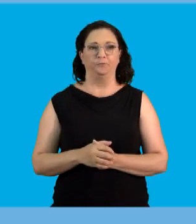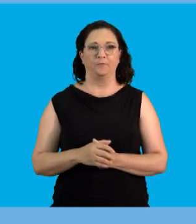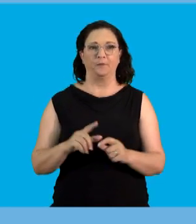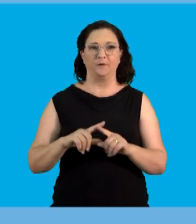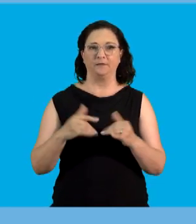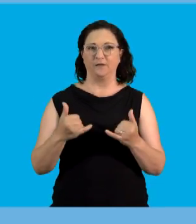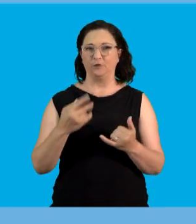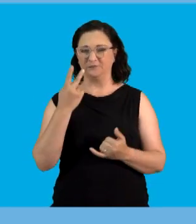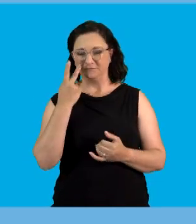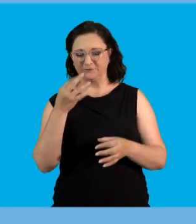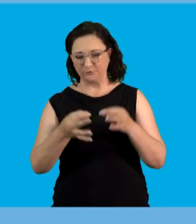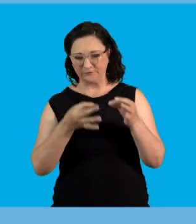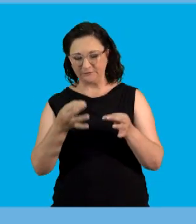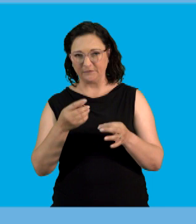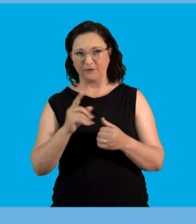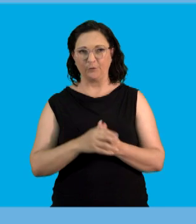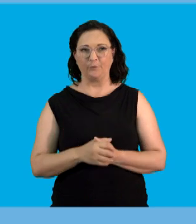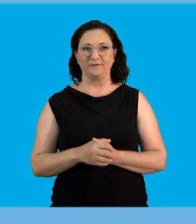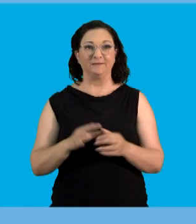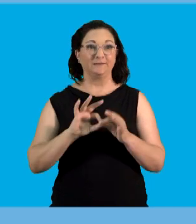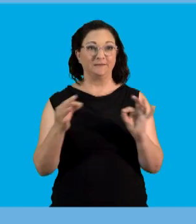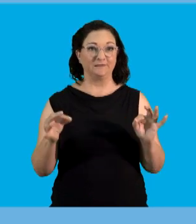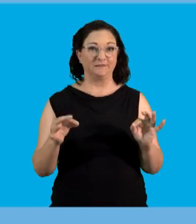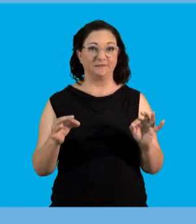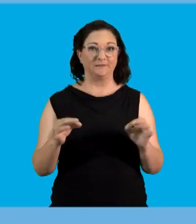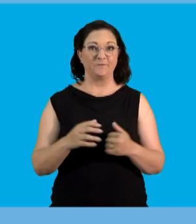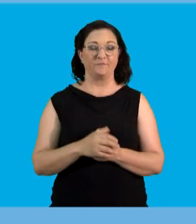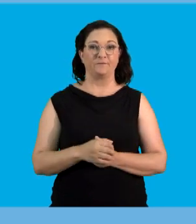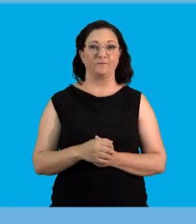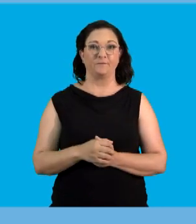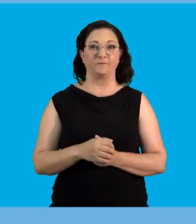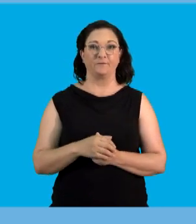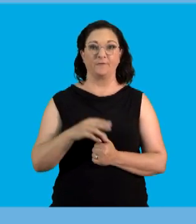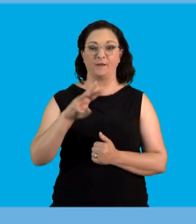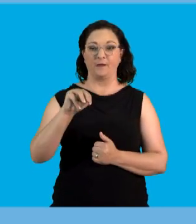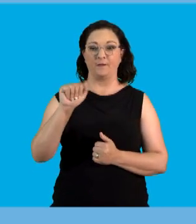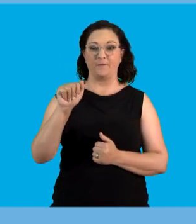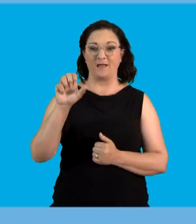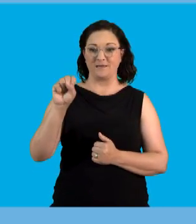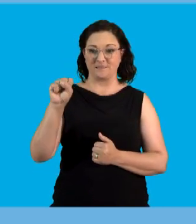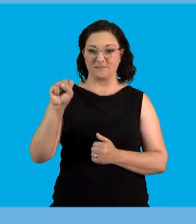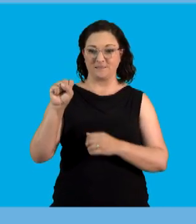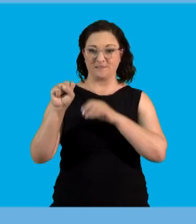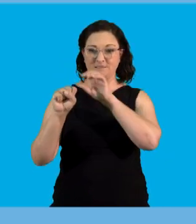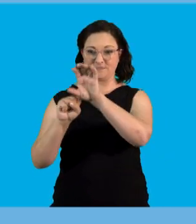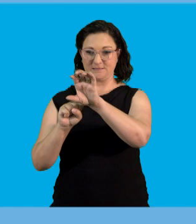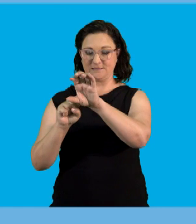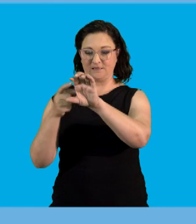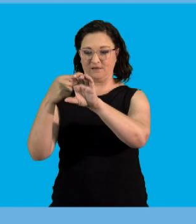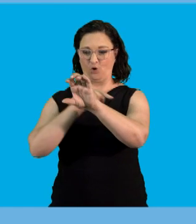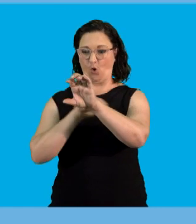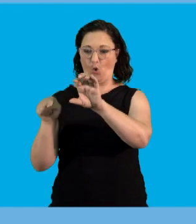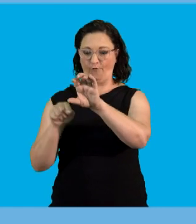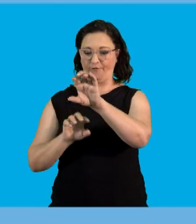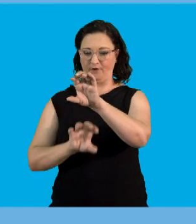So now to put it into context, the equation for density is mass over volume. So for the same amount being